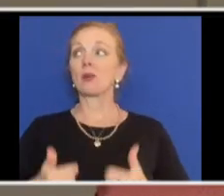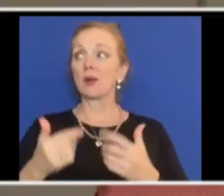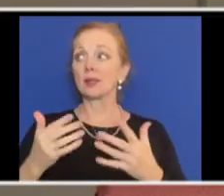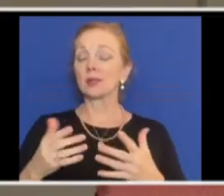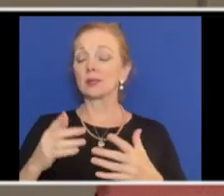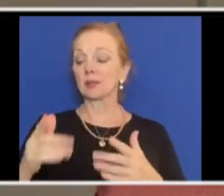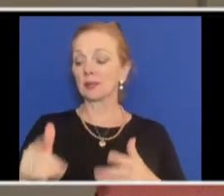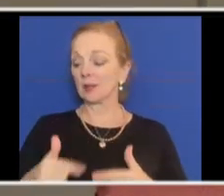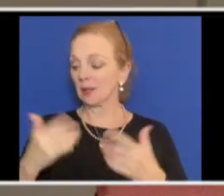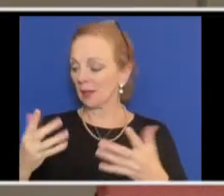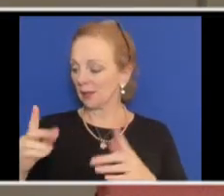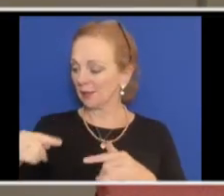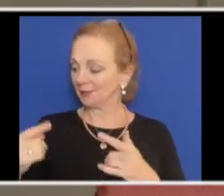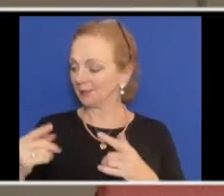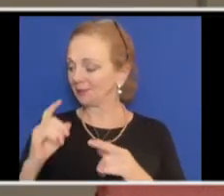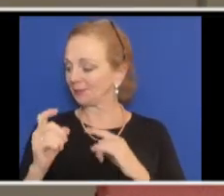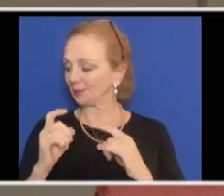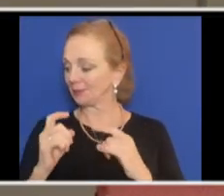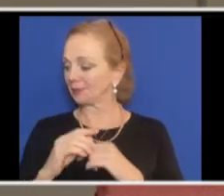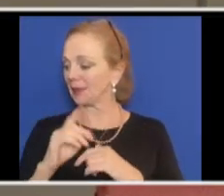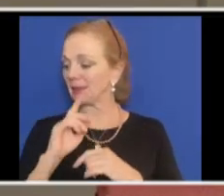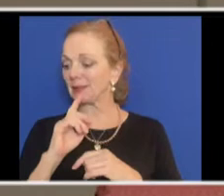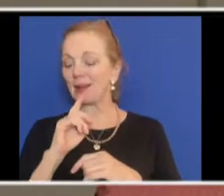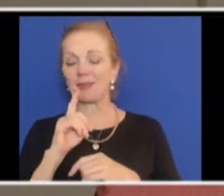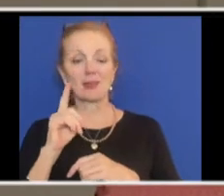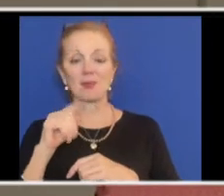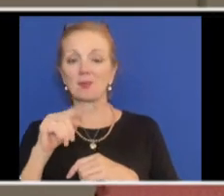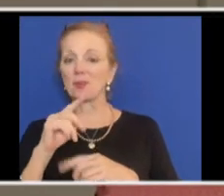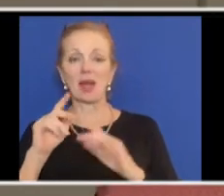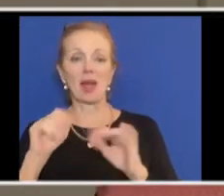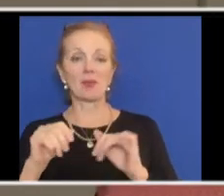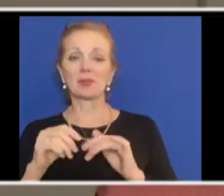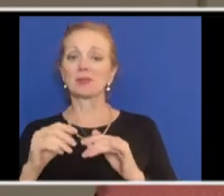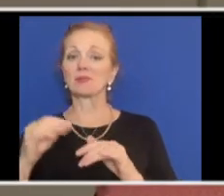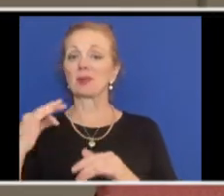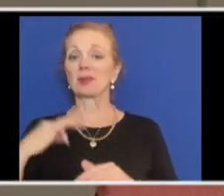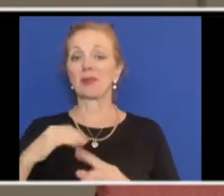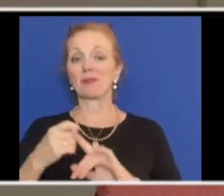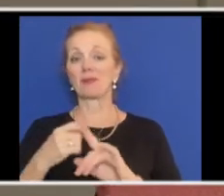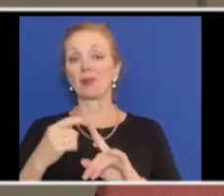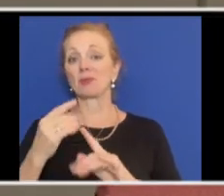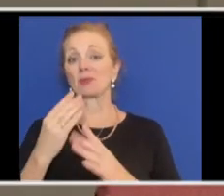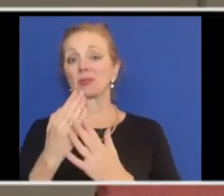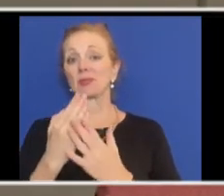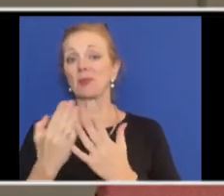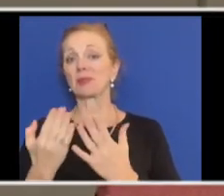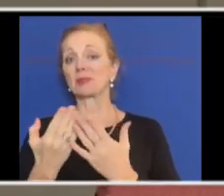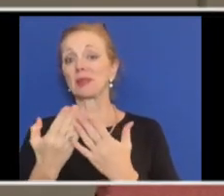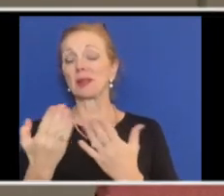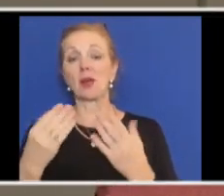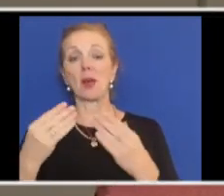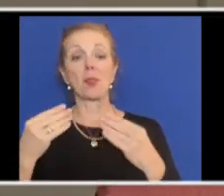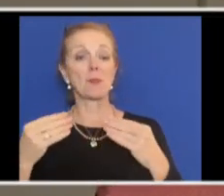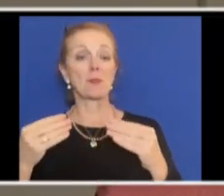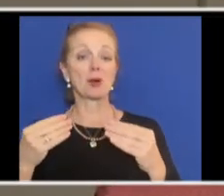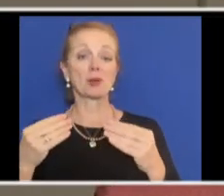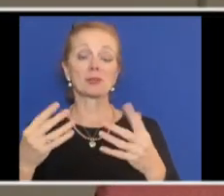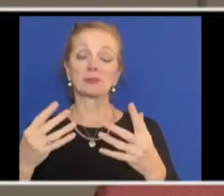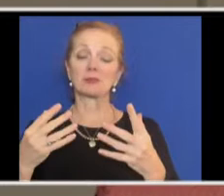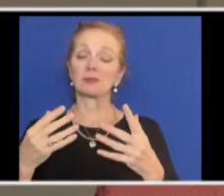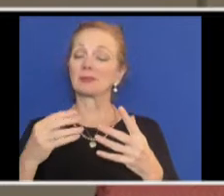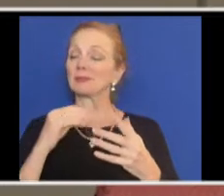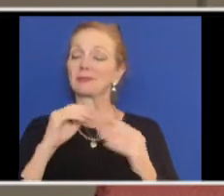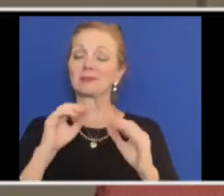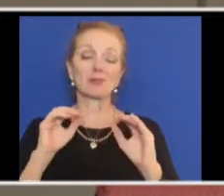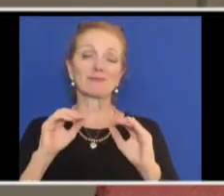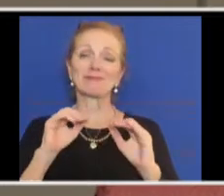and who have contributed are not the ones who are able to take advantage of some of these products the market is the market we don't have a lot of control over that